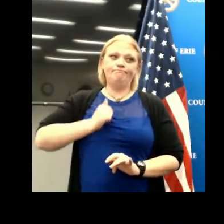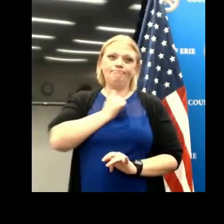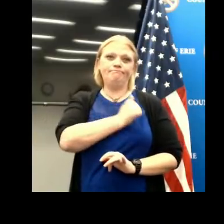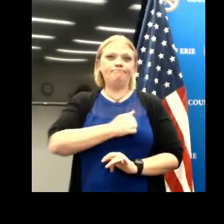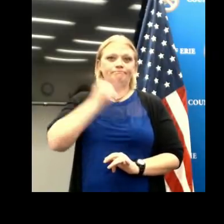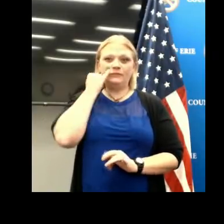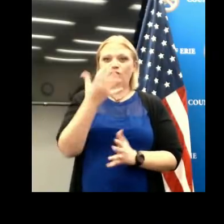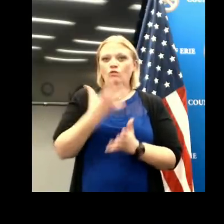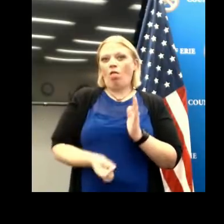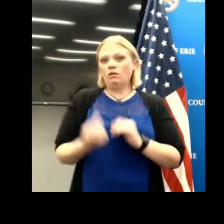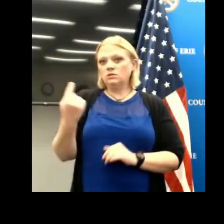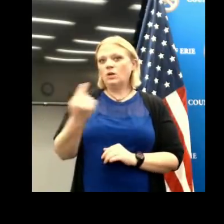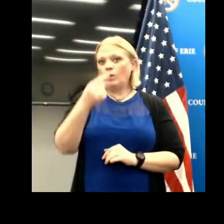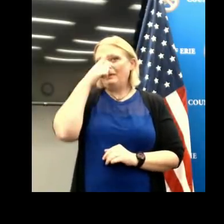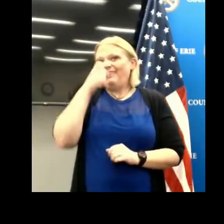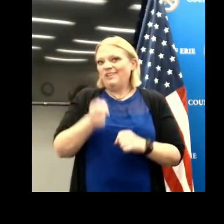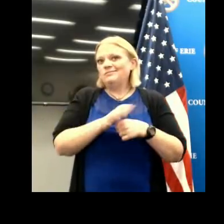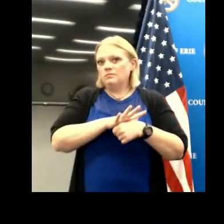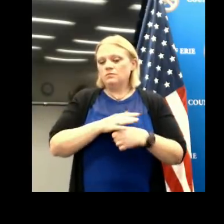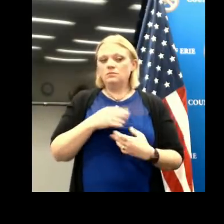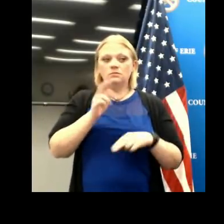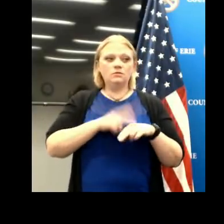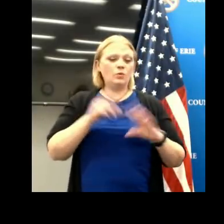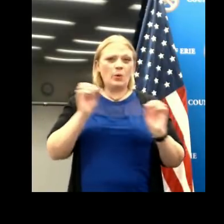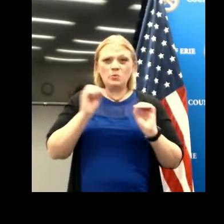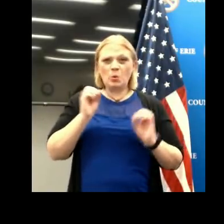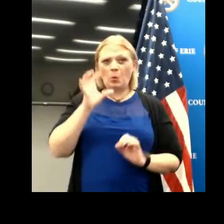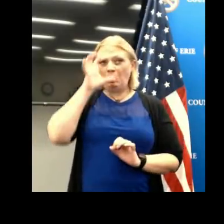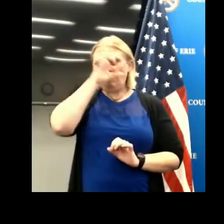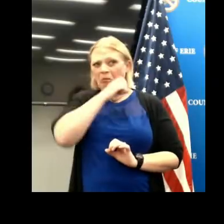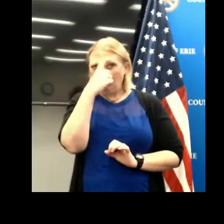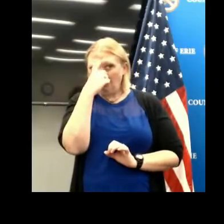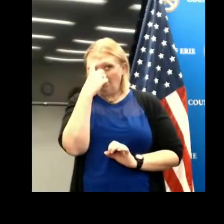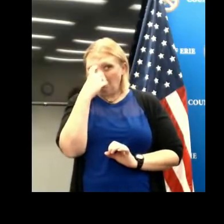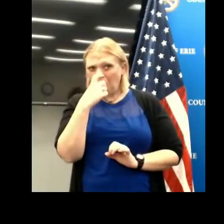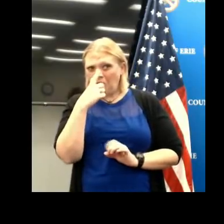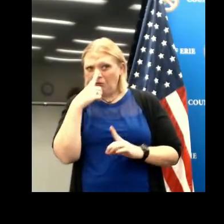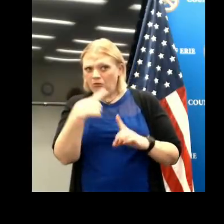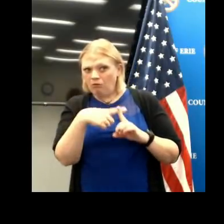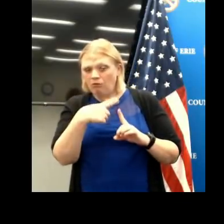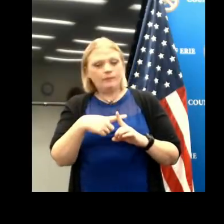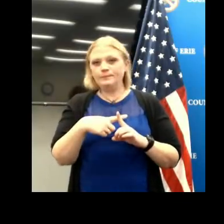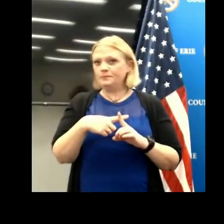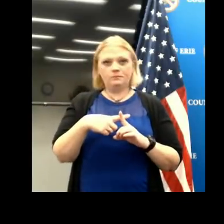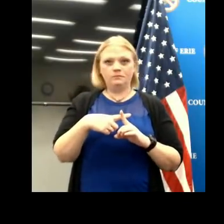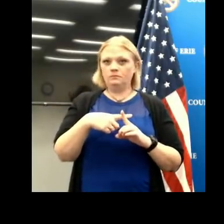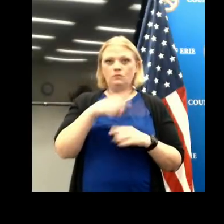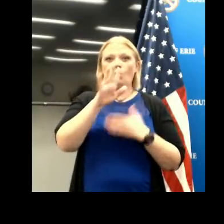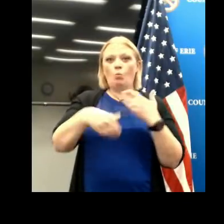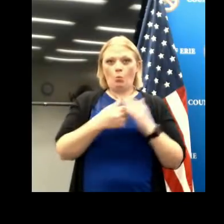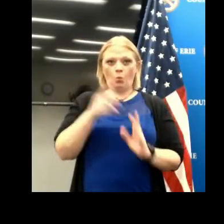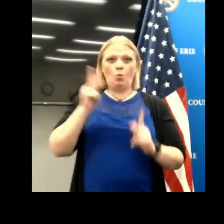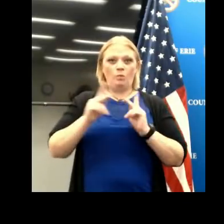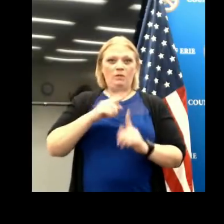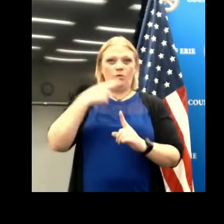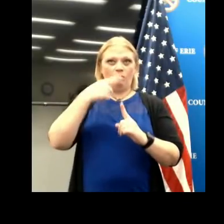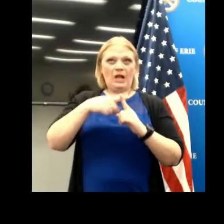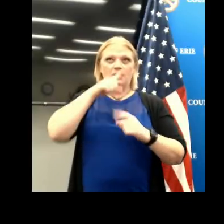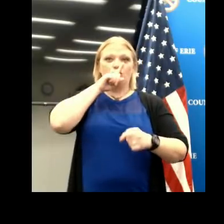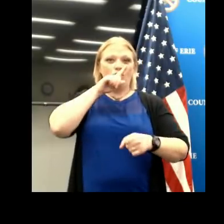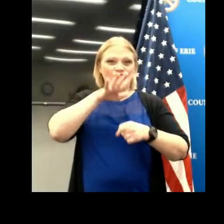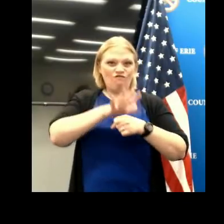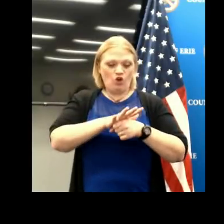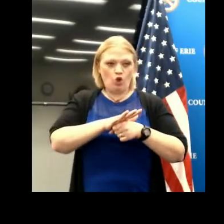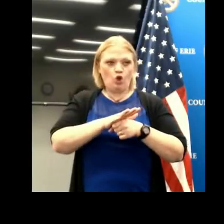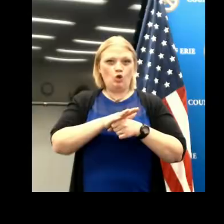of COVID-19. There are, of course, no presumed positive cases. All these individuals had a positive test